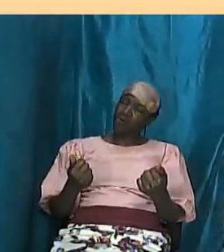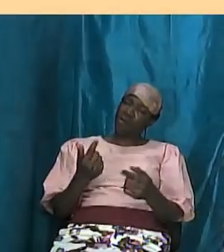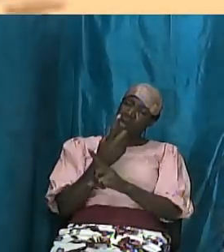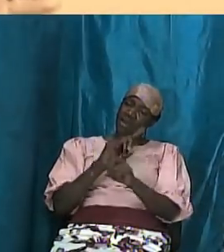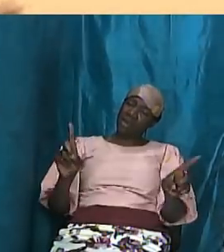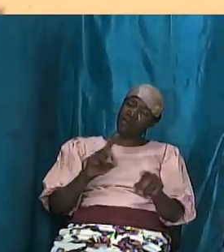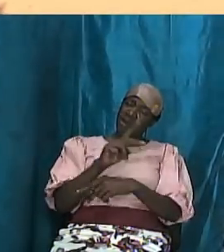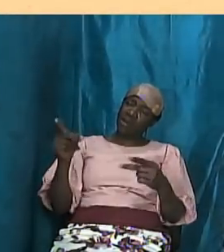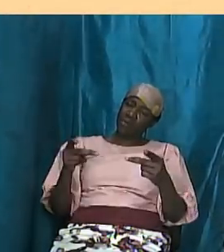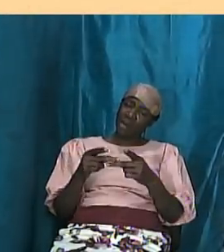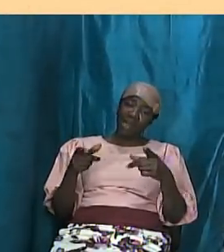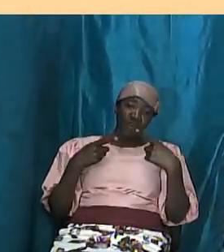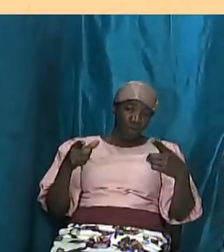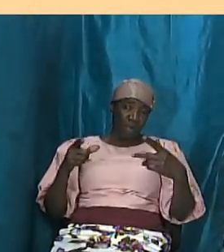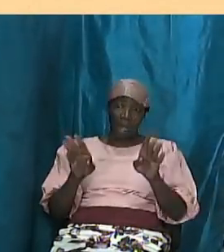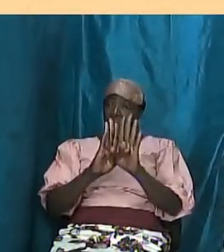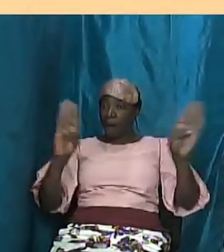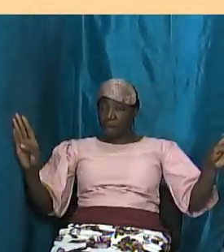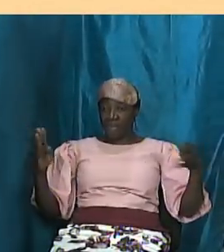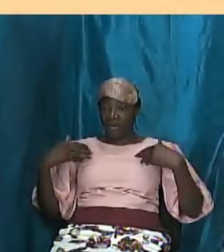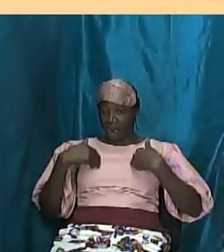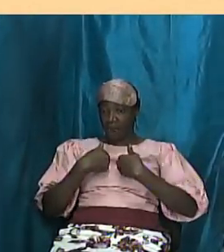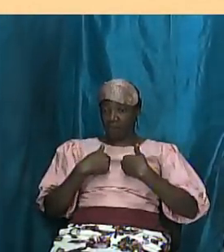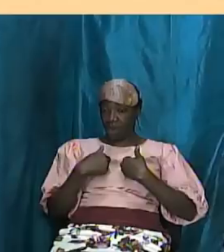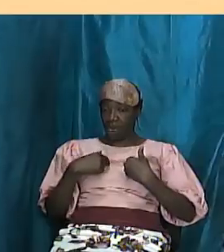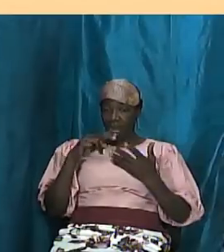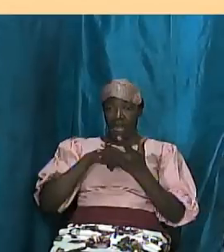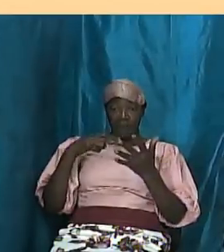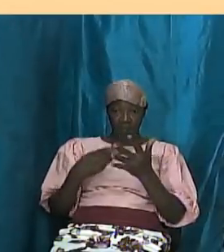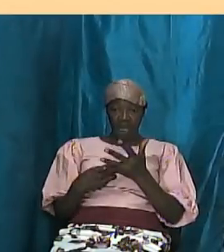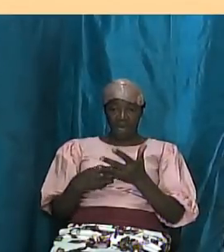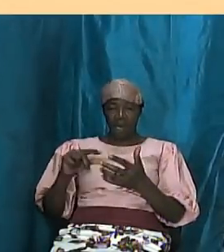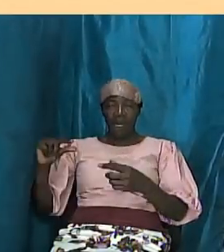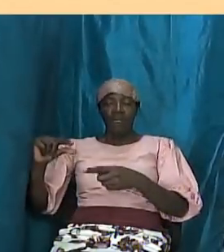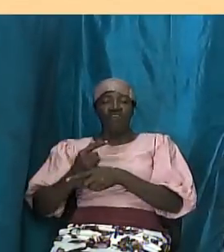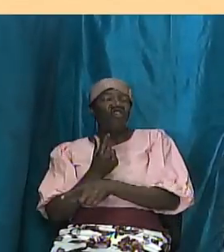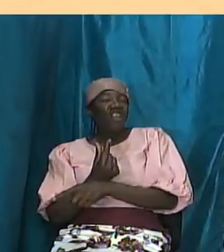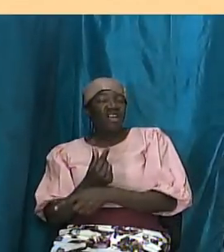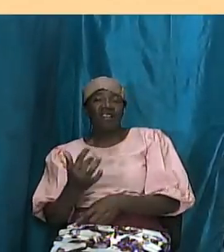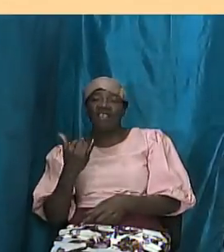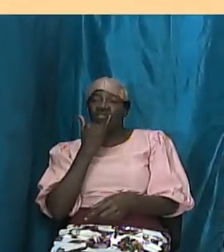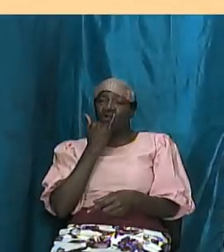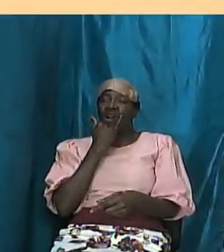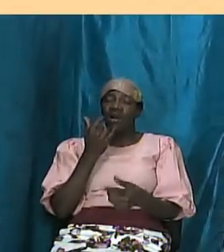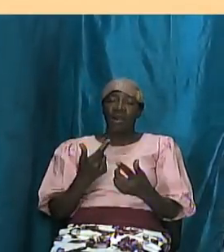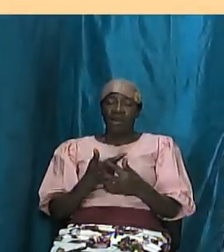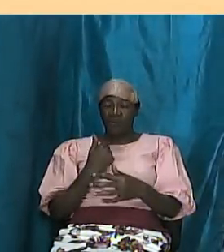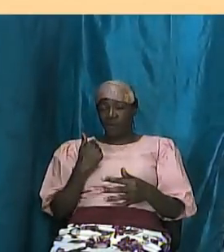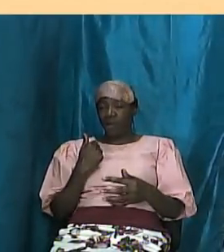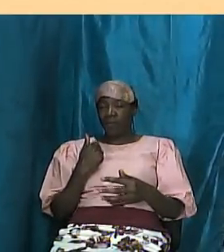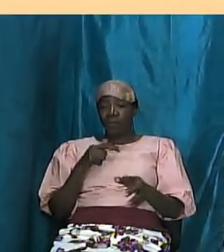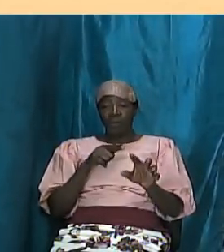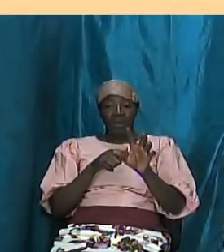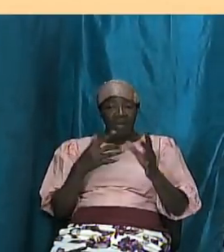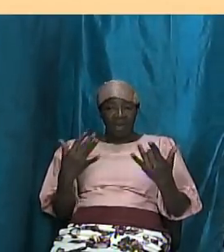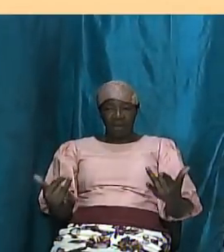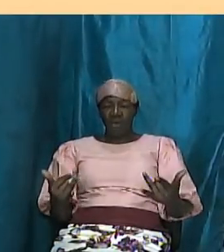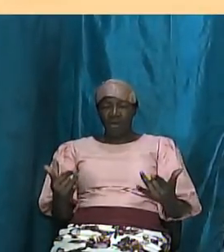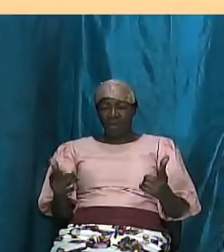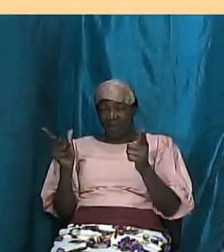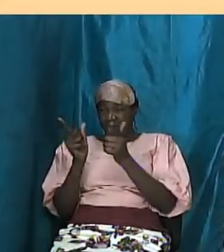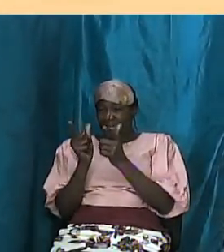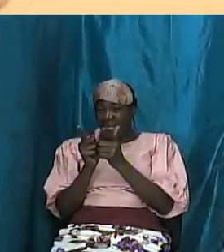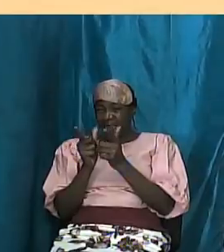look at the dinosaurs. That means that Genesis is wrong, because Genesis from its beginning till now is only a limited time. The dinosaurs